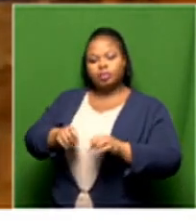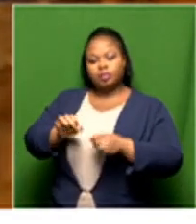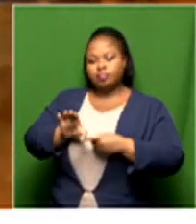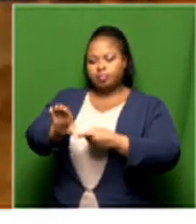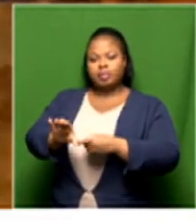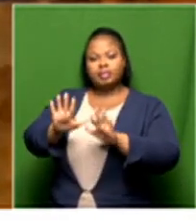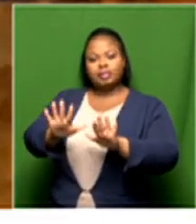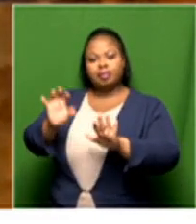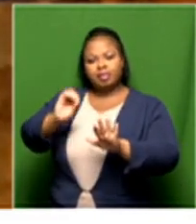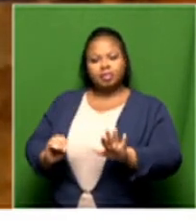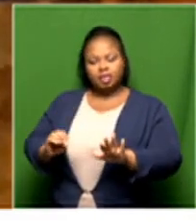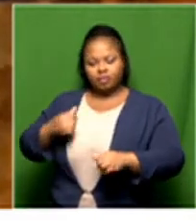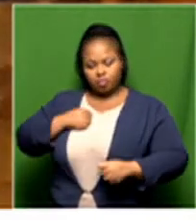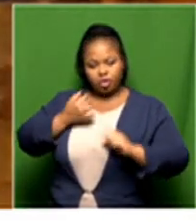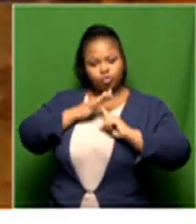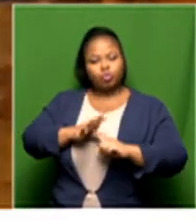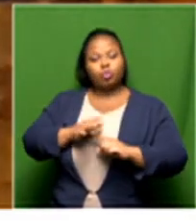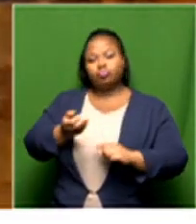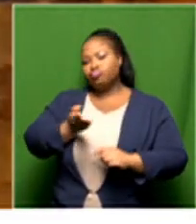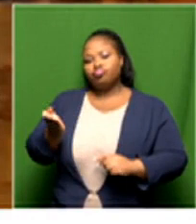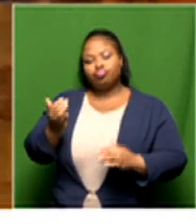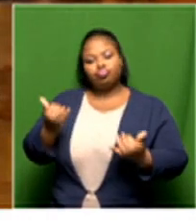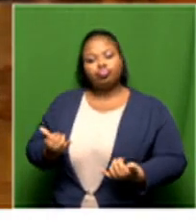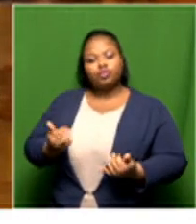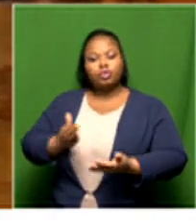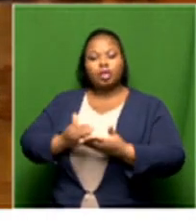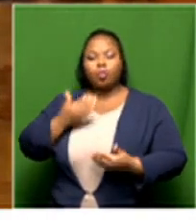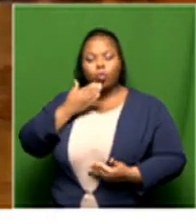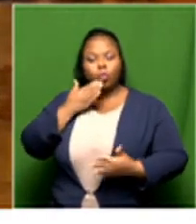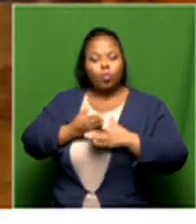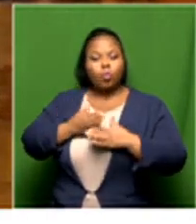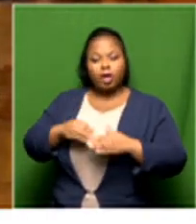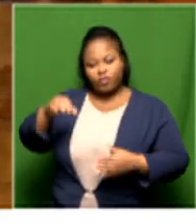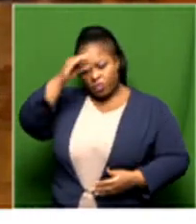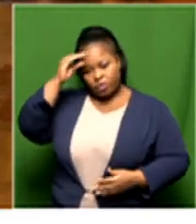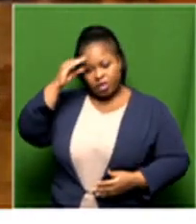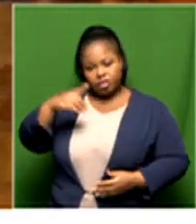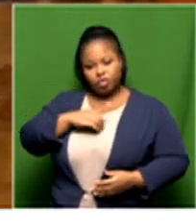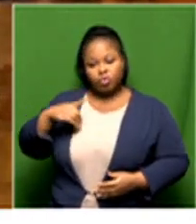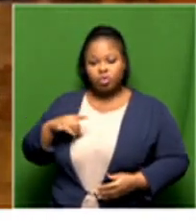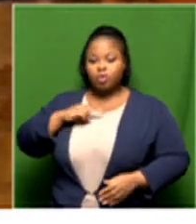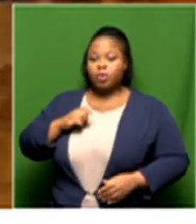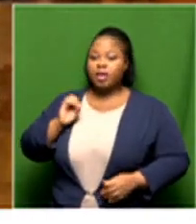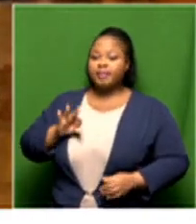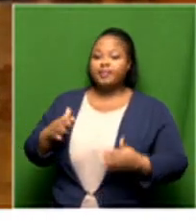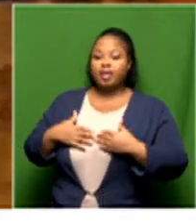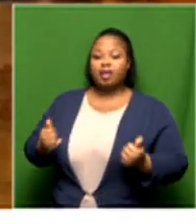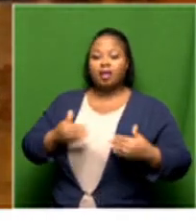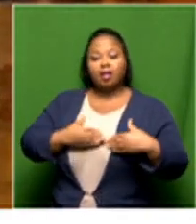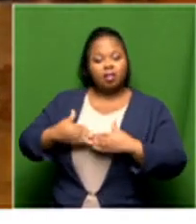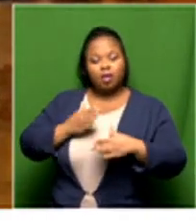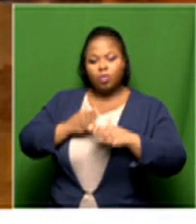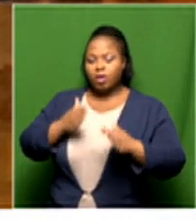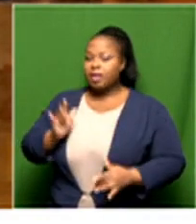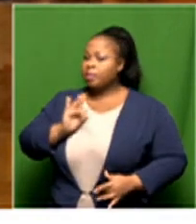of funds from doing my show towards those that are on the front line, because without those healthcare workers,